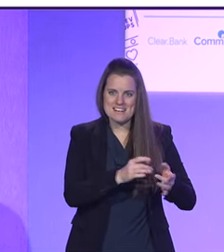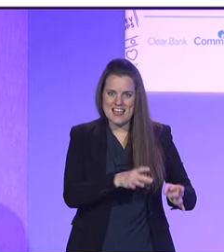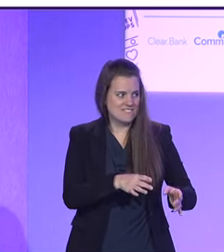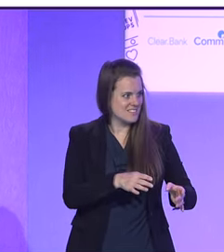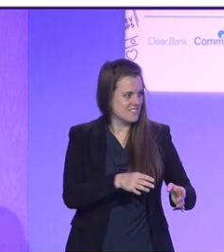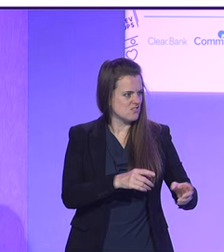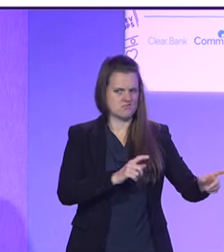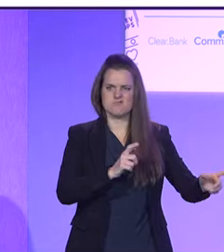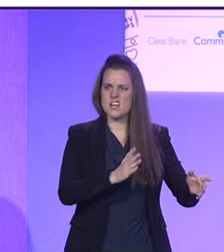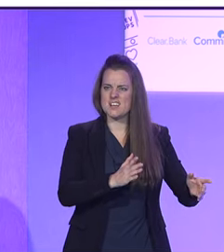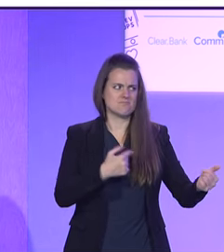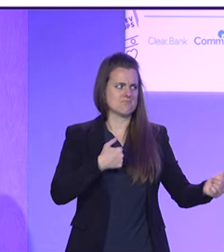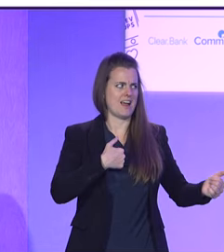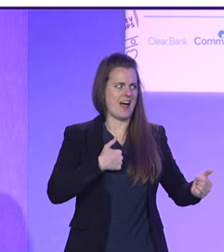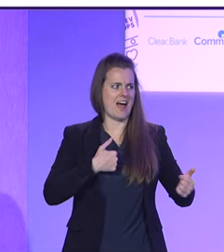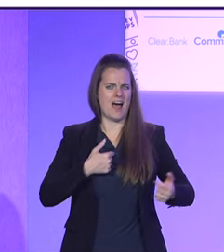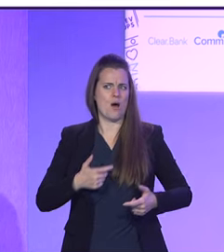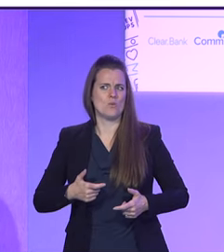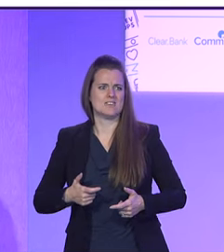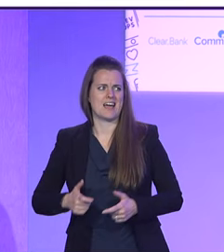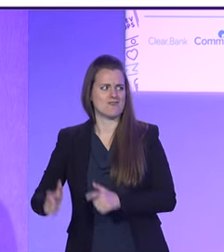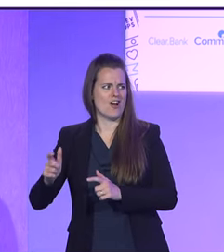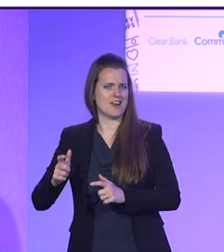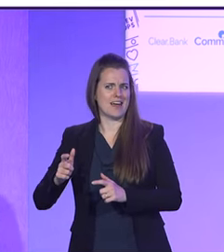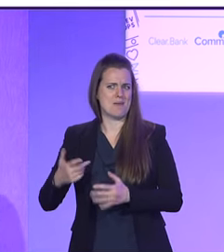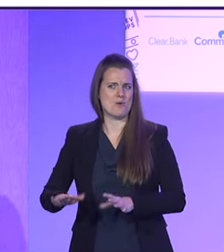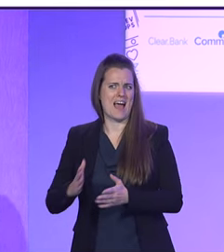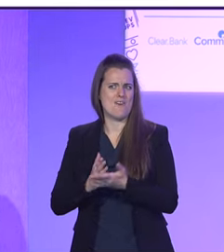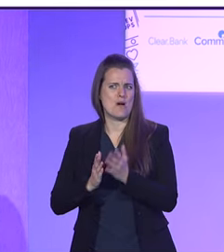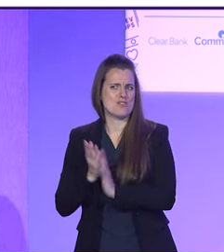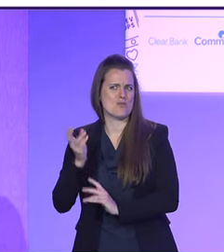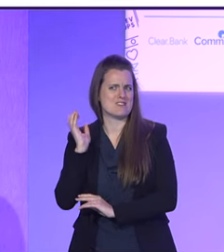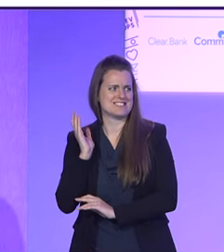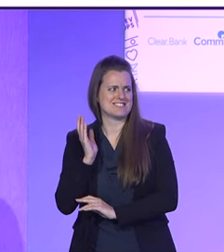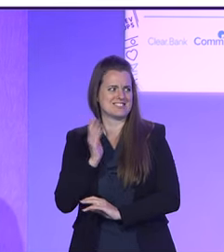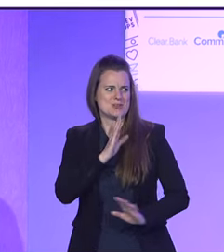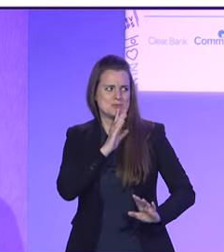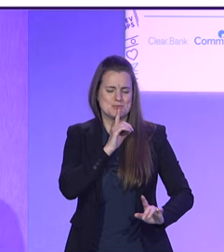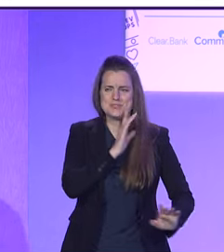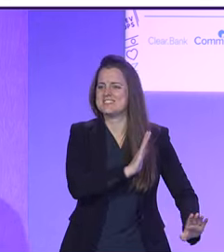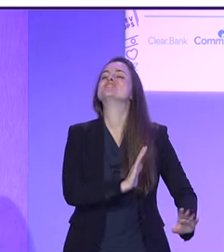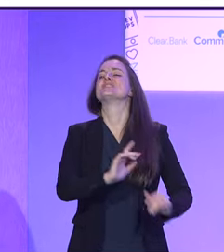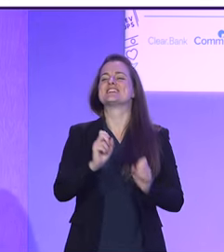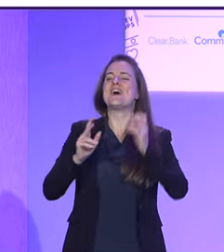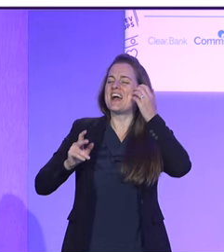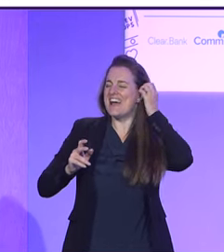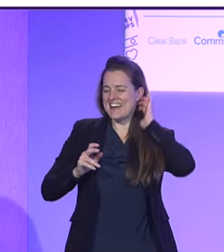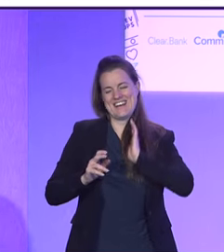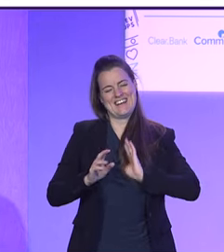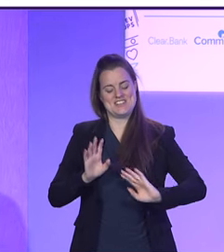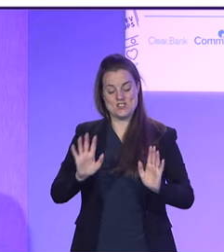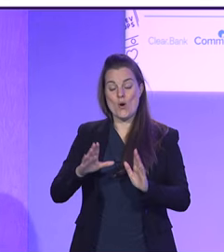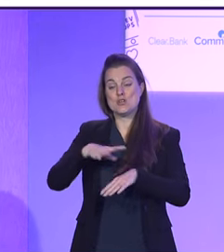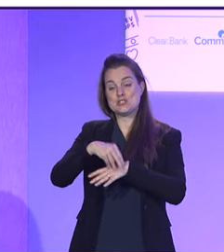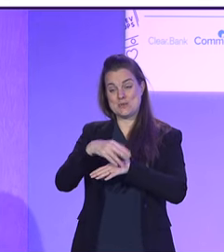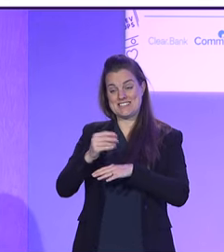I don't know. I'm just gonna continue, right? Okay, so in the 1930s, Sweden, declining birth rate. So what